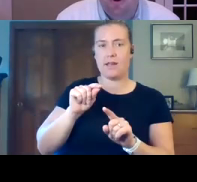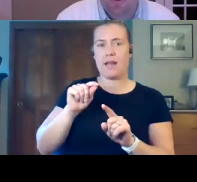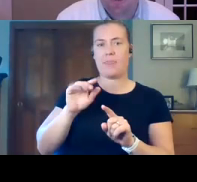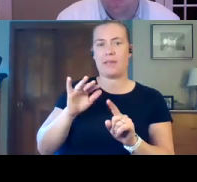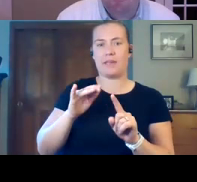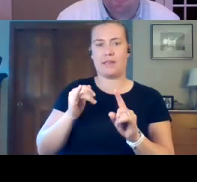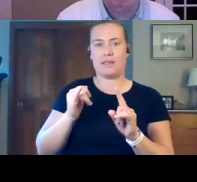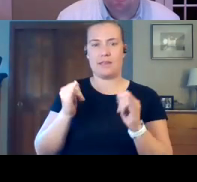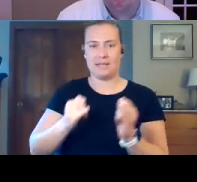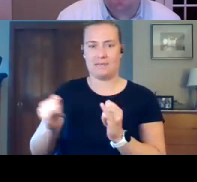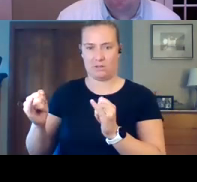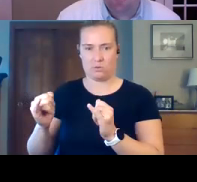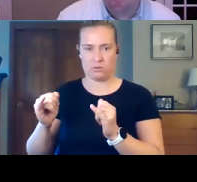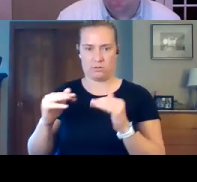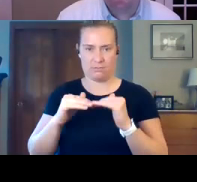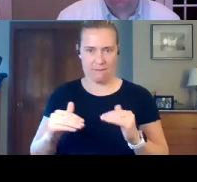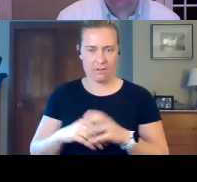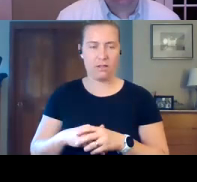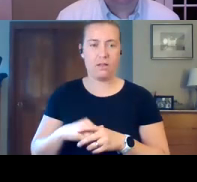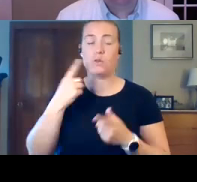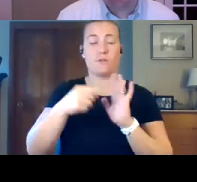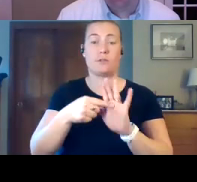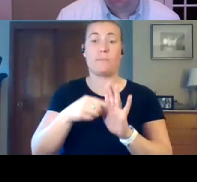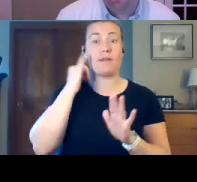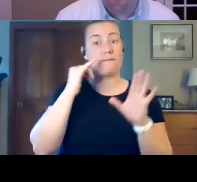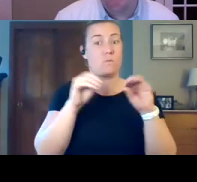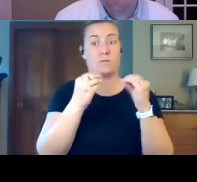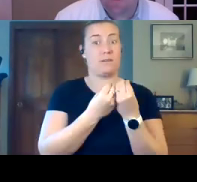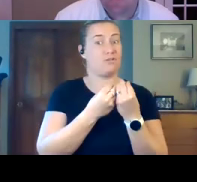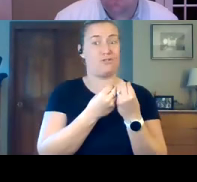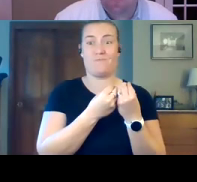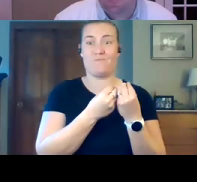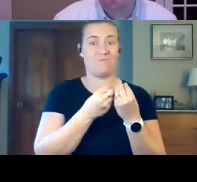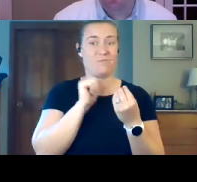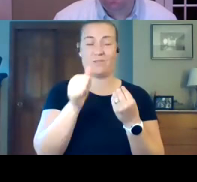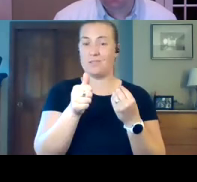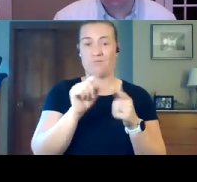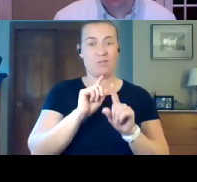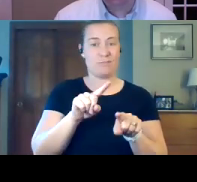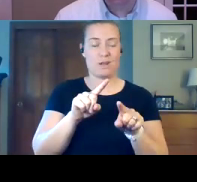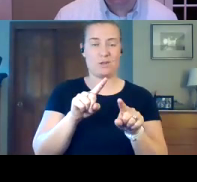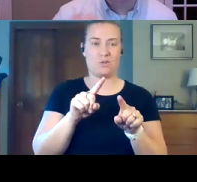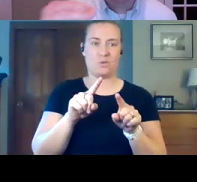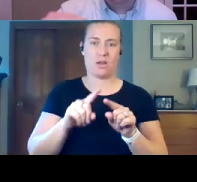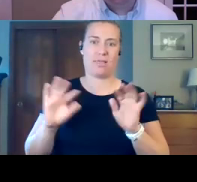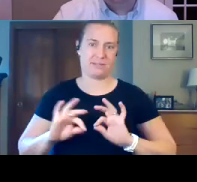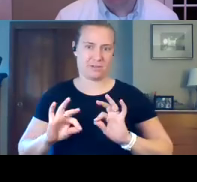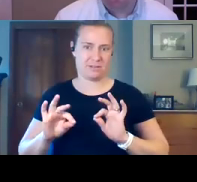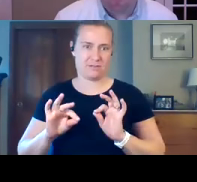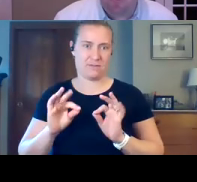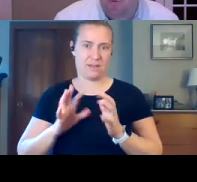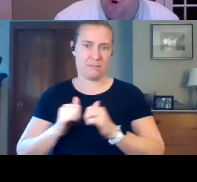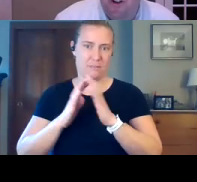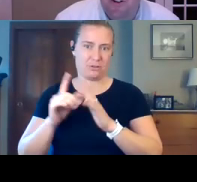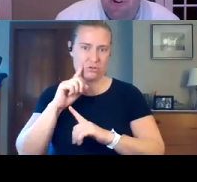individual or site level. So for instance, if an organization doesn't respond to a less intensive implementation strategy, we might need to ramp them